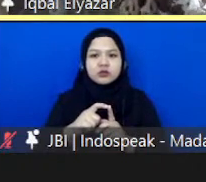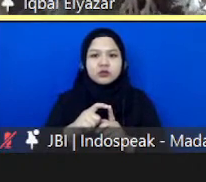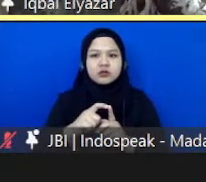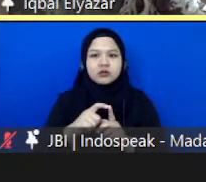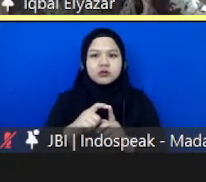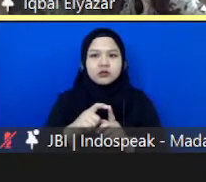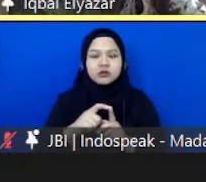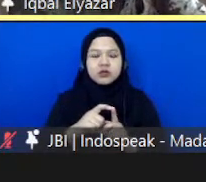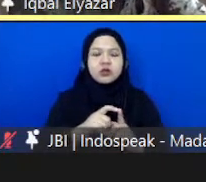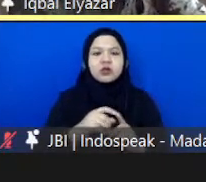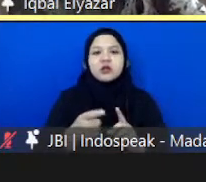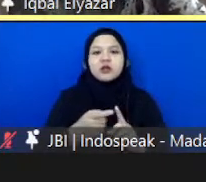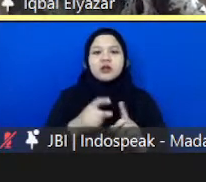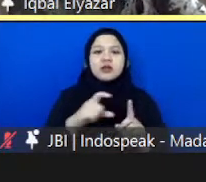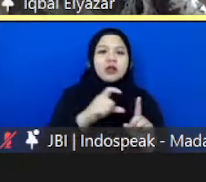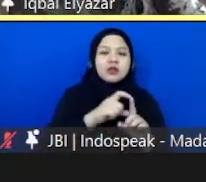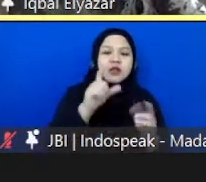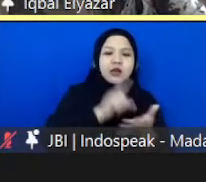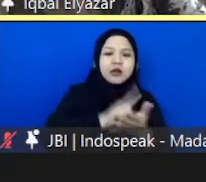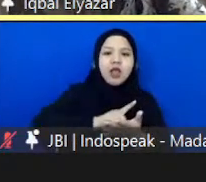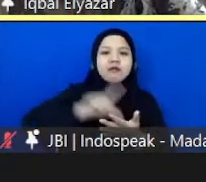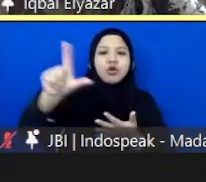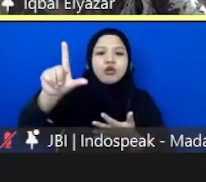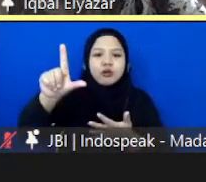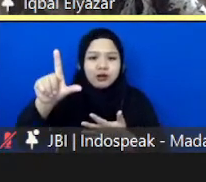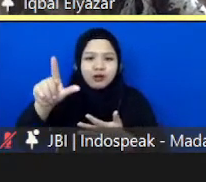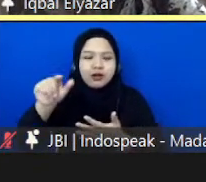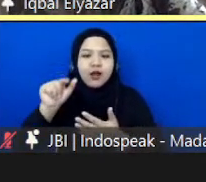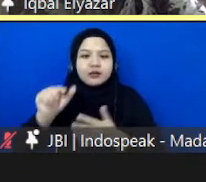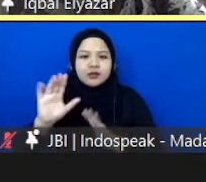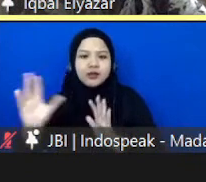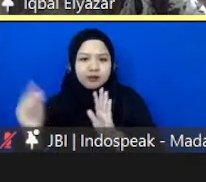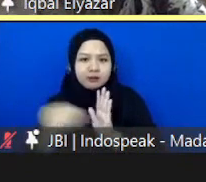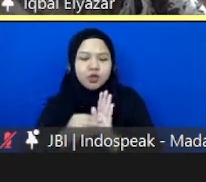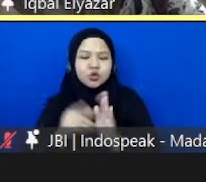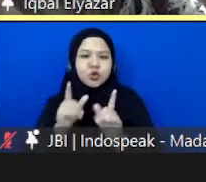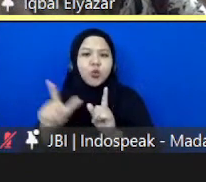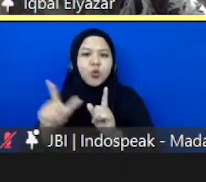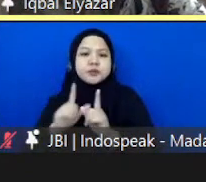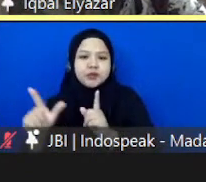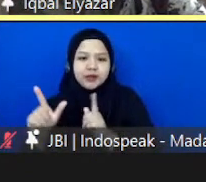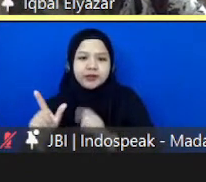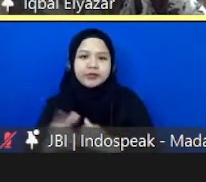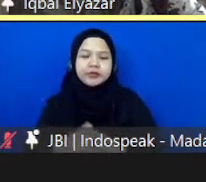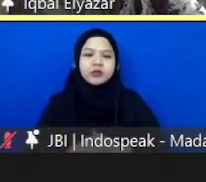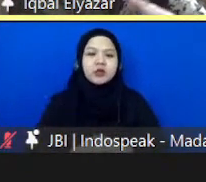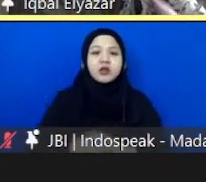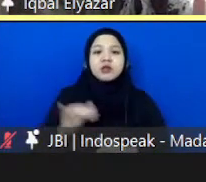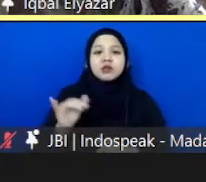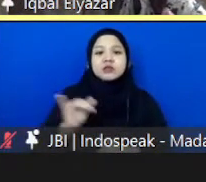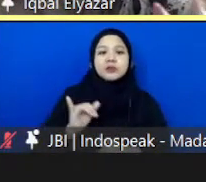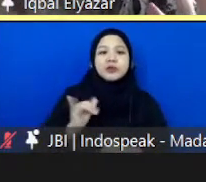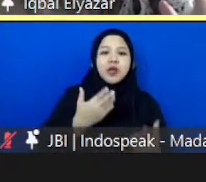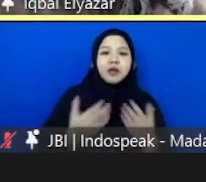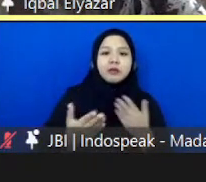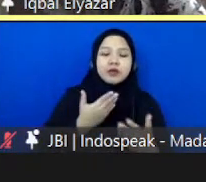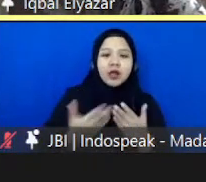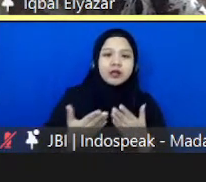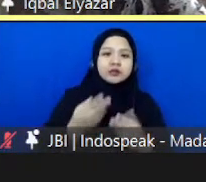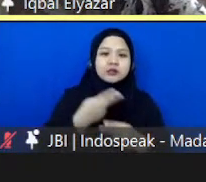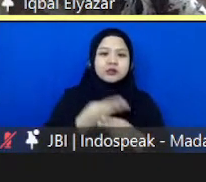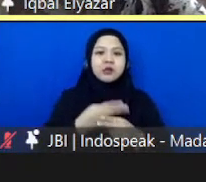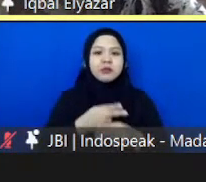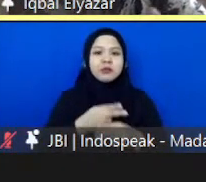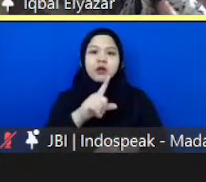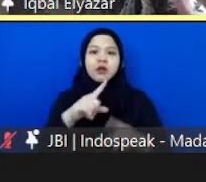central levels. And the most important thing is the testing data. I love for COVID, and I think majority